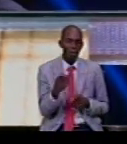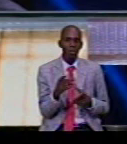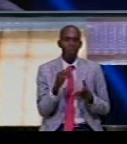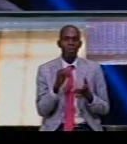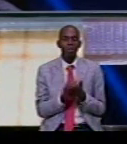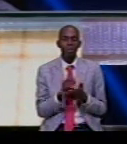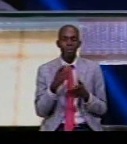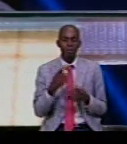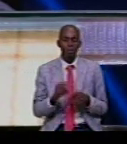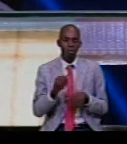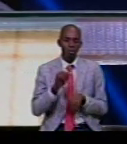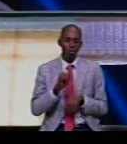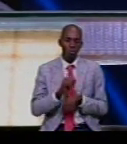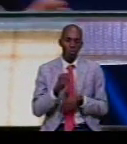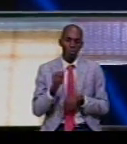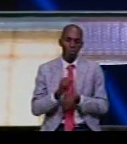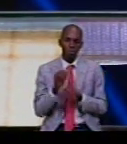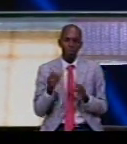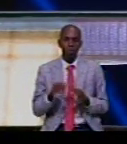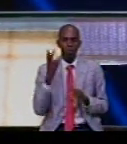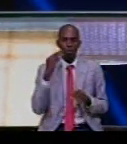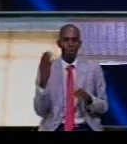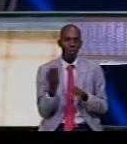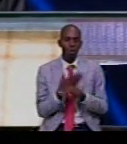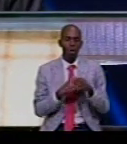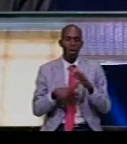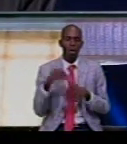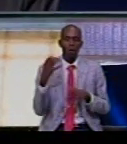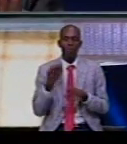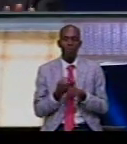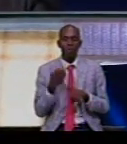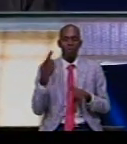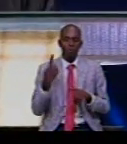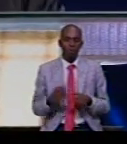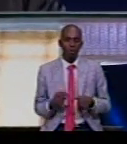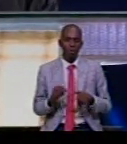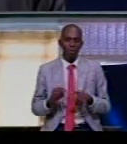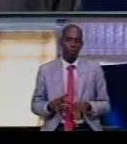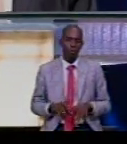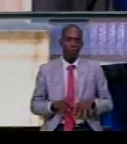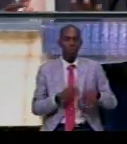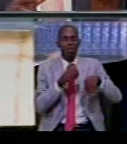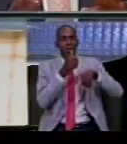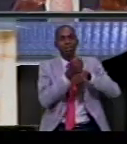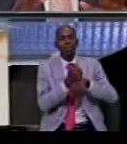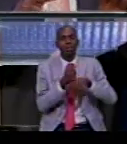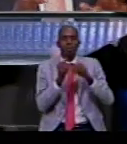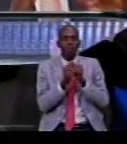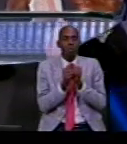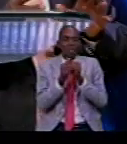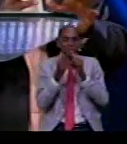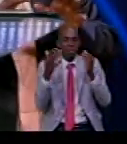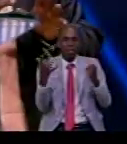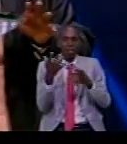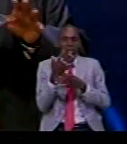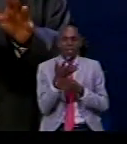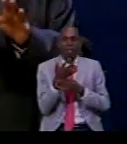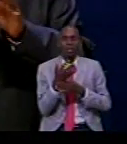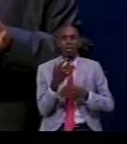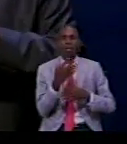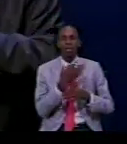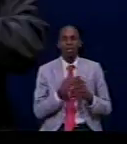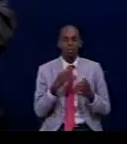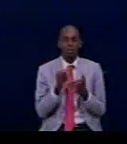cut out of the mountain without hands, and that it break